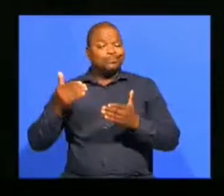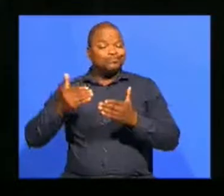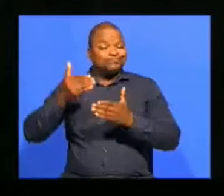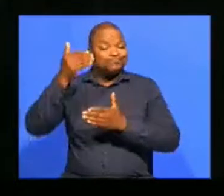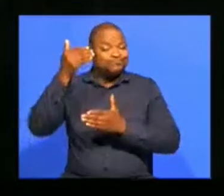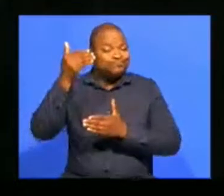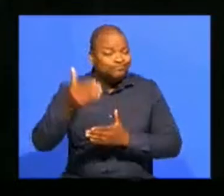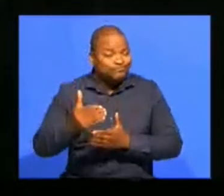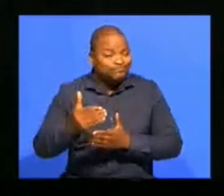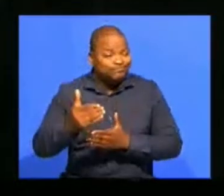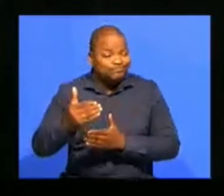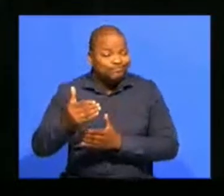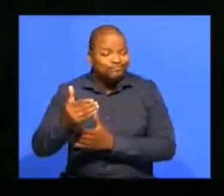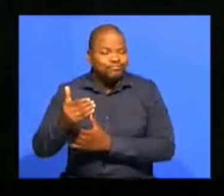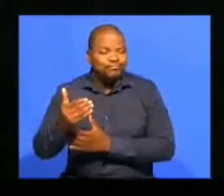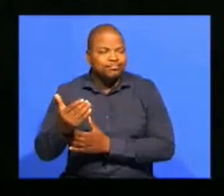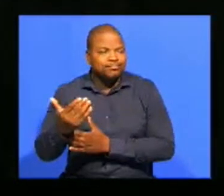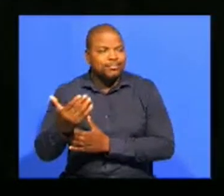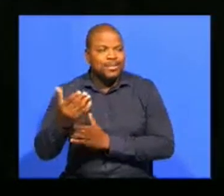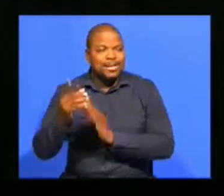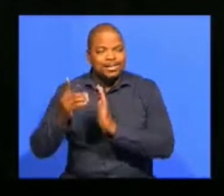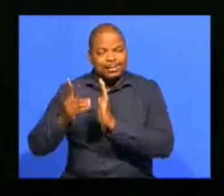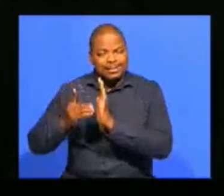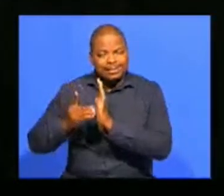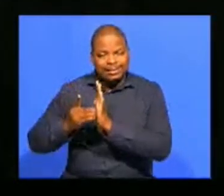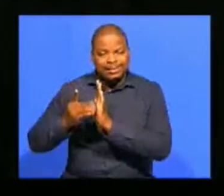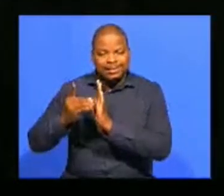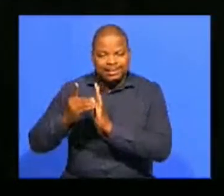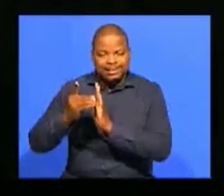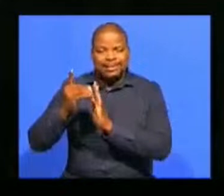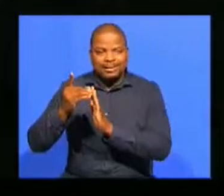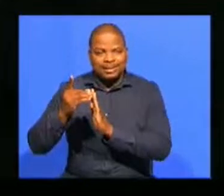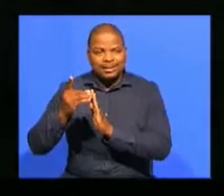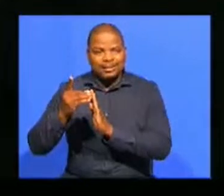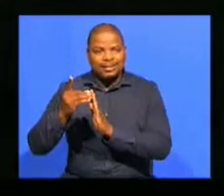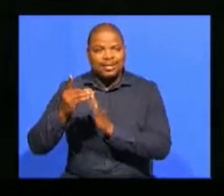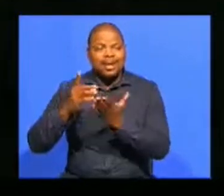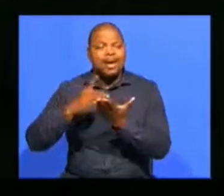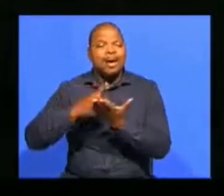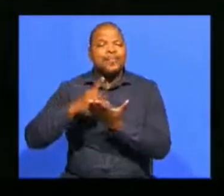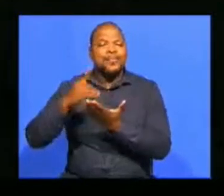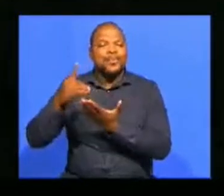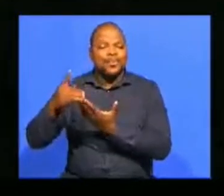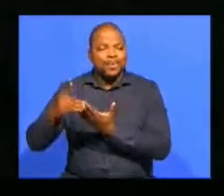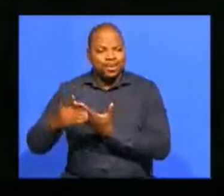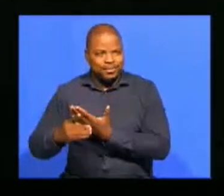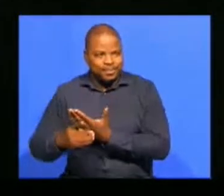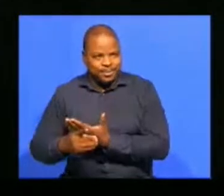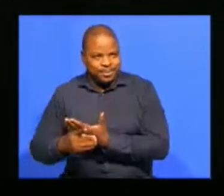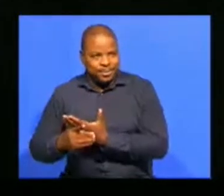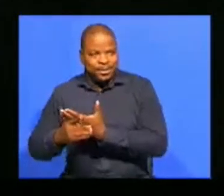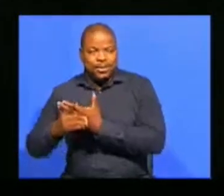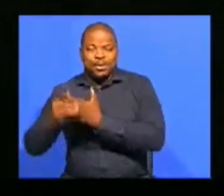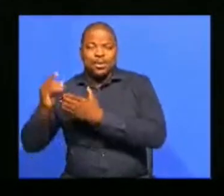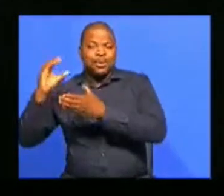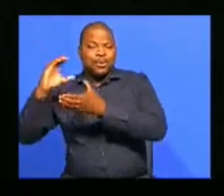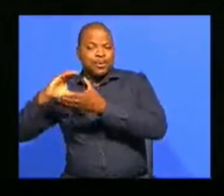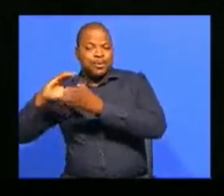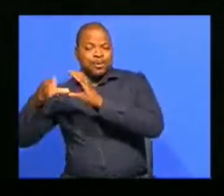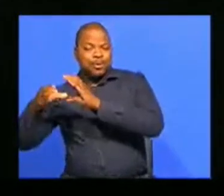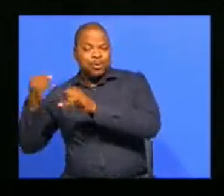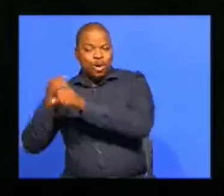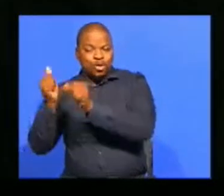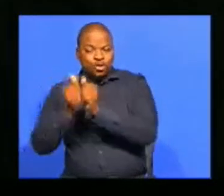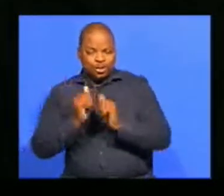logical step is for those to be developed into programs of collaboration and